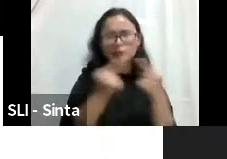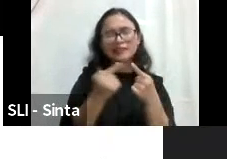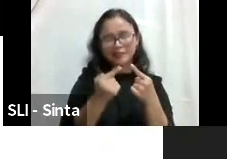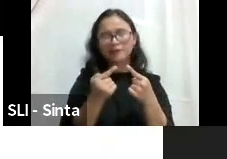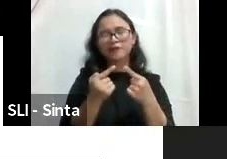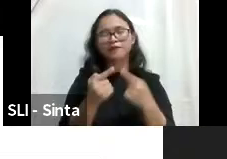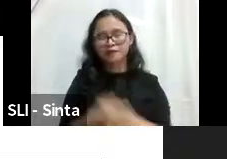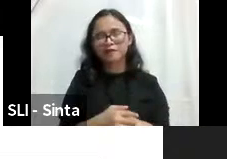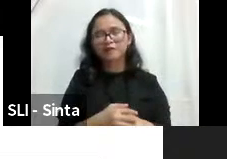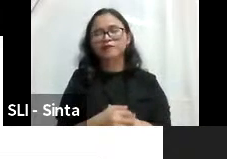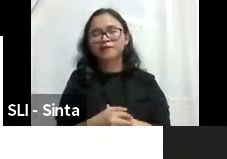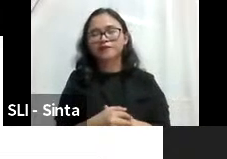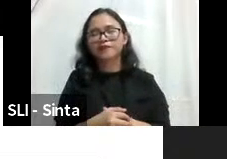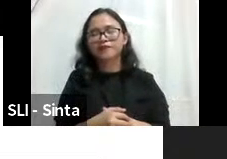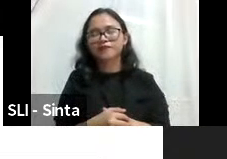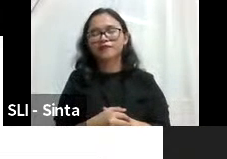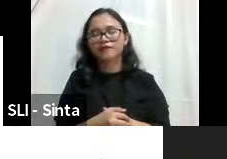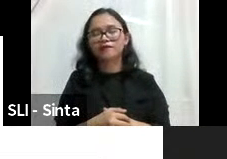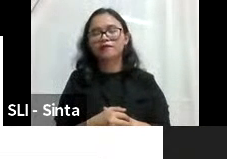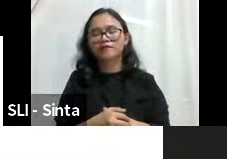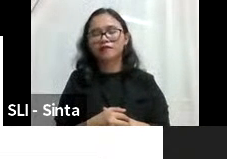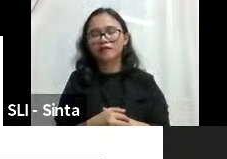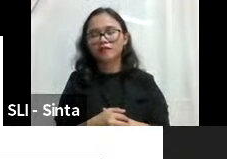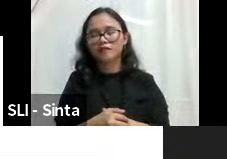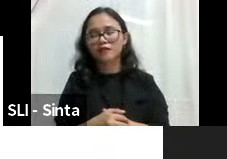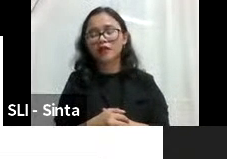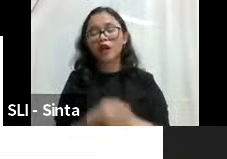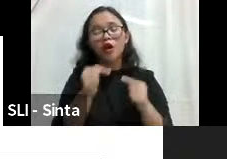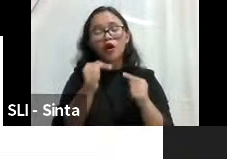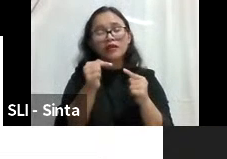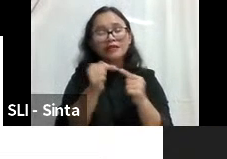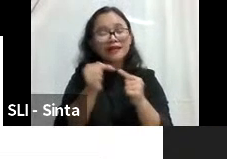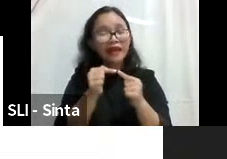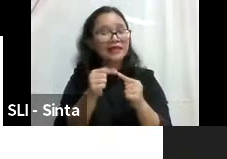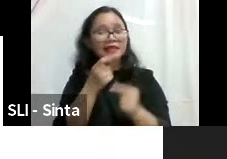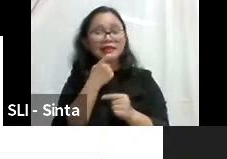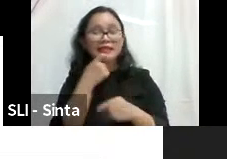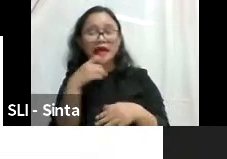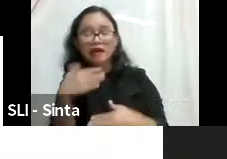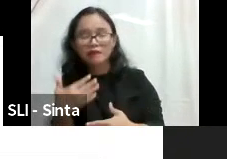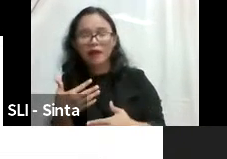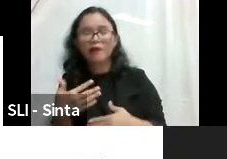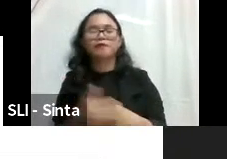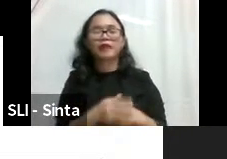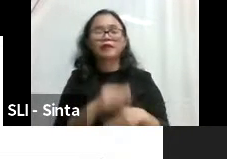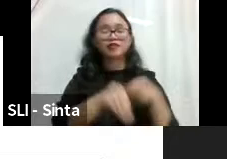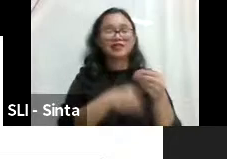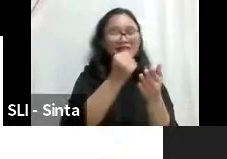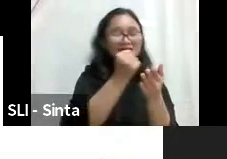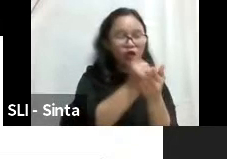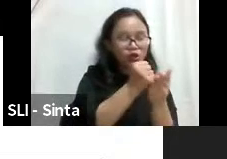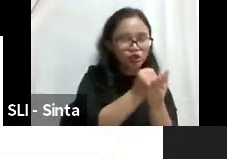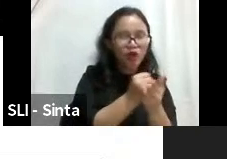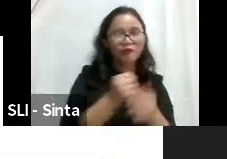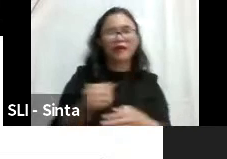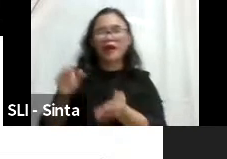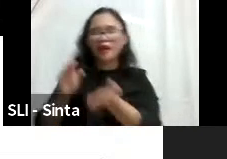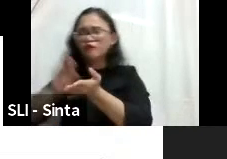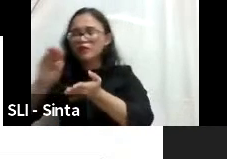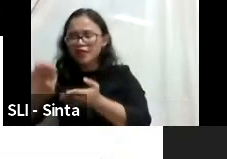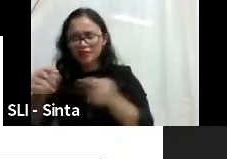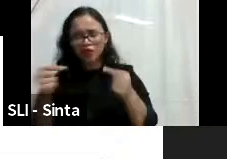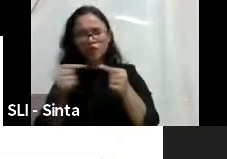connects between and the link between responsible business Conduct and investment and in the OECD